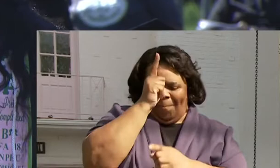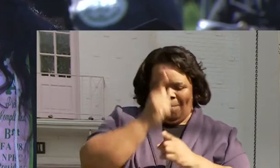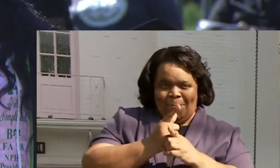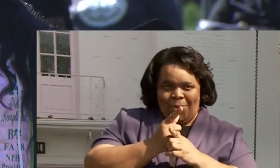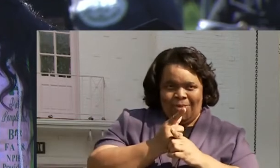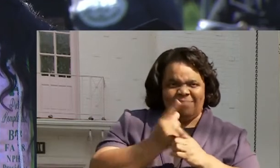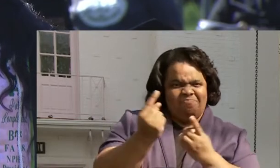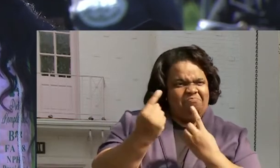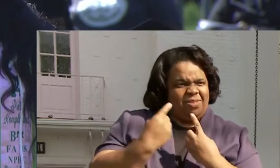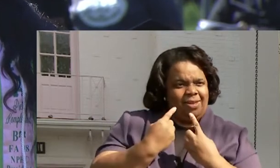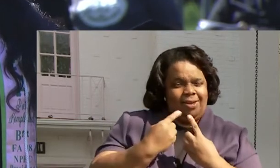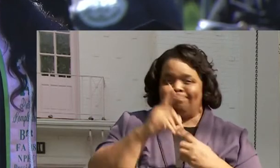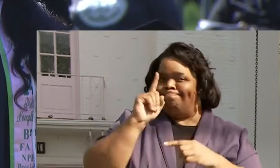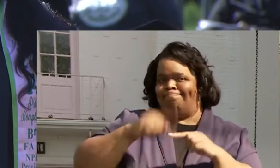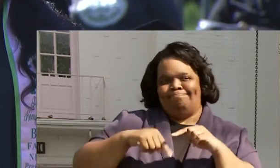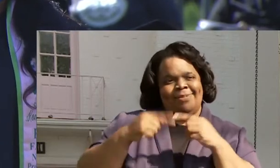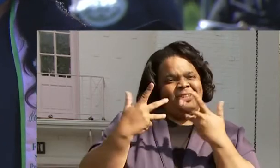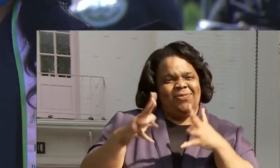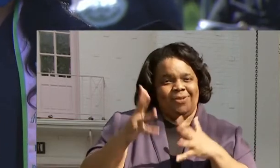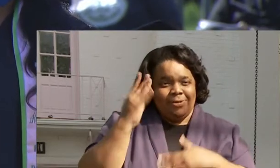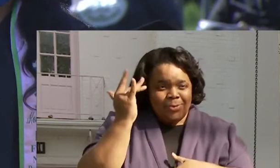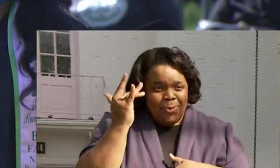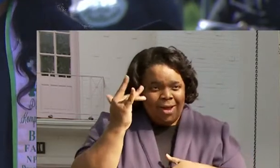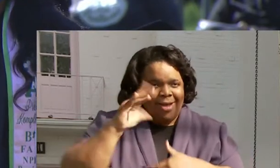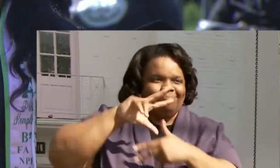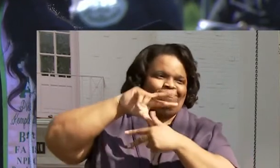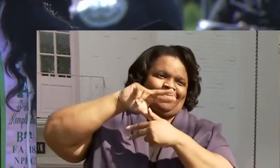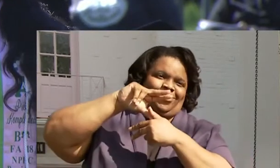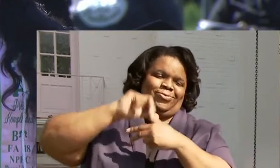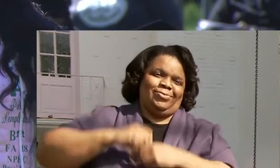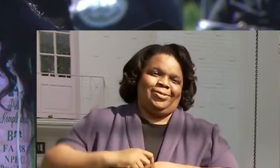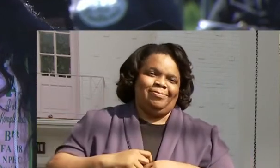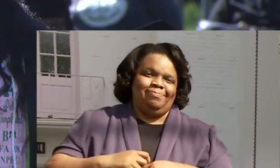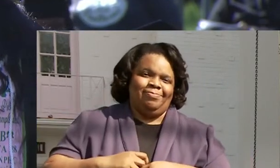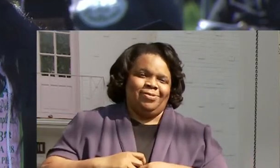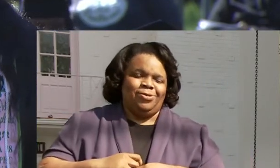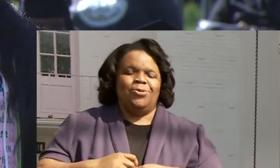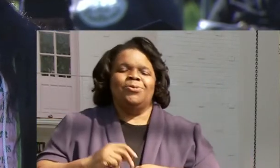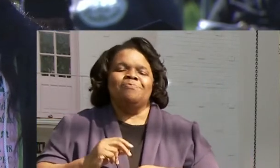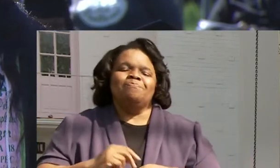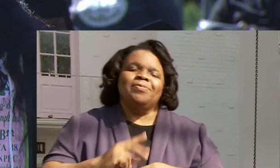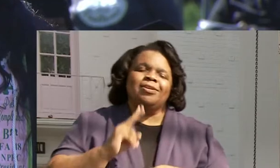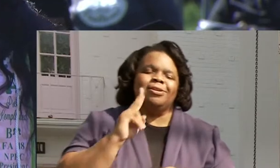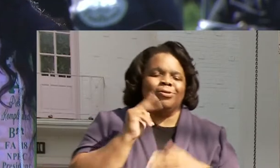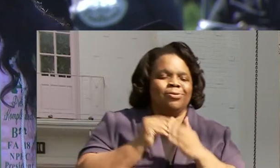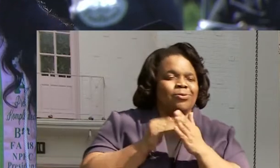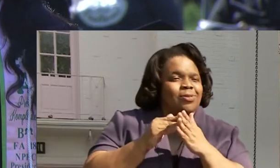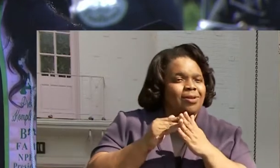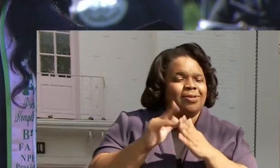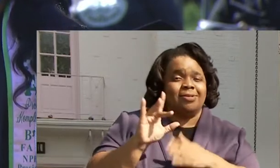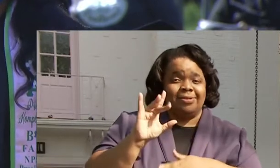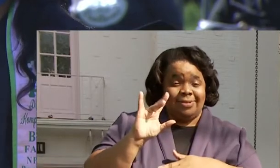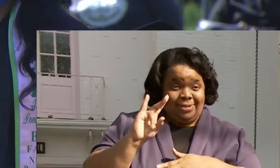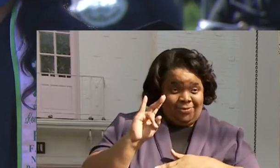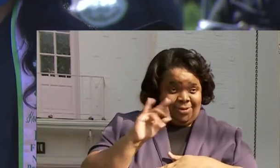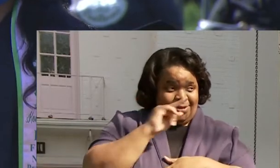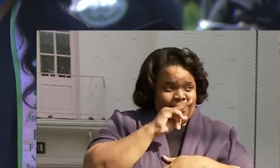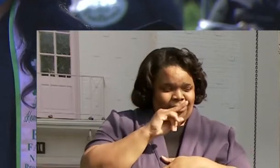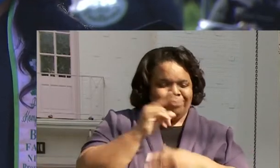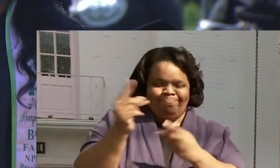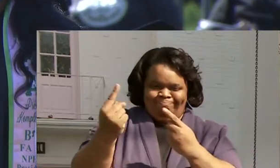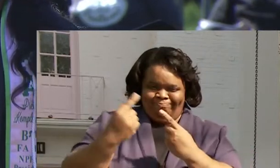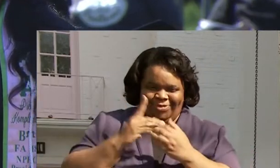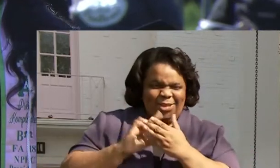to Hurricane Katrina in 2005. So in 2017, Nicole enrolled at Dillard as a psychology major and met her